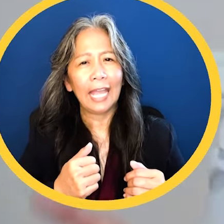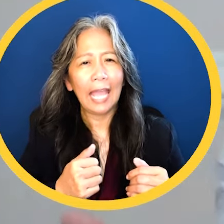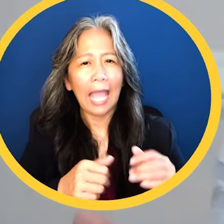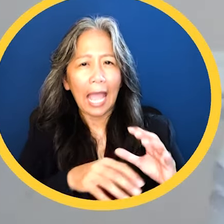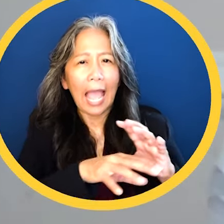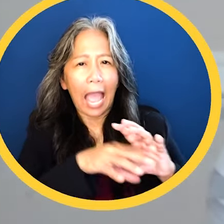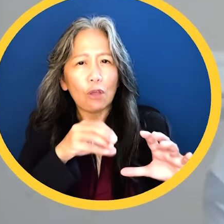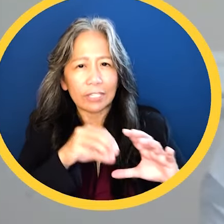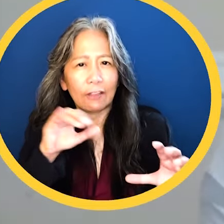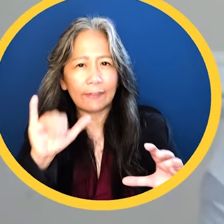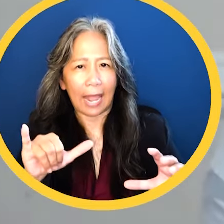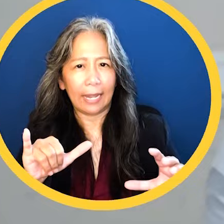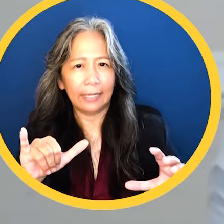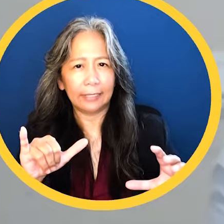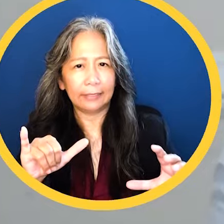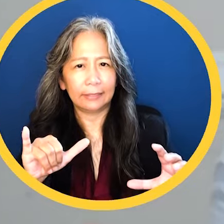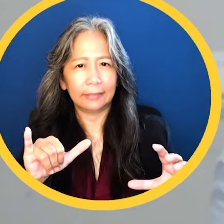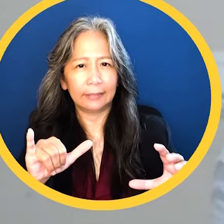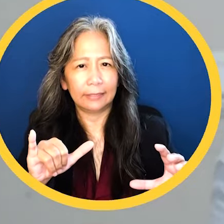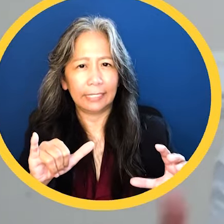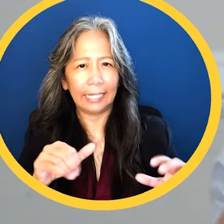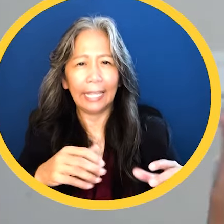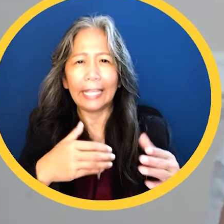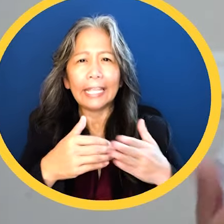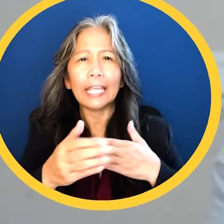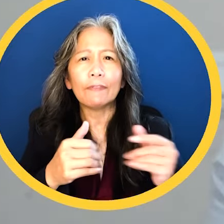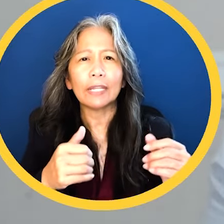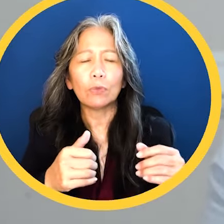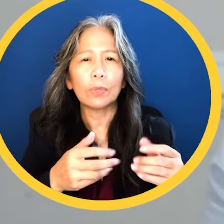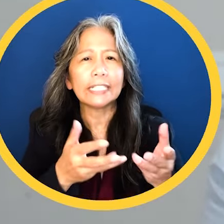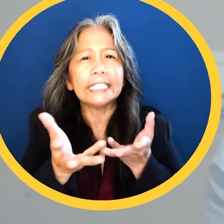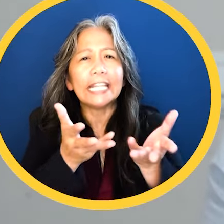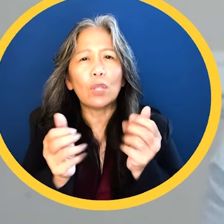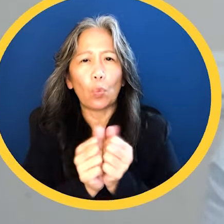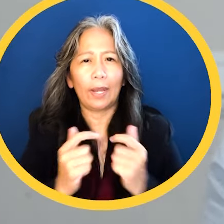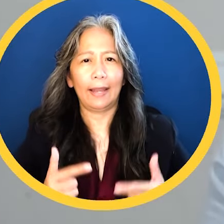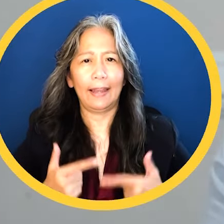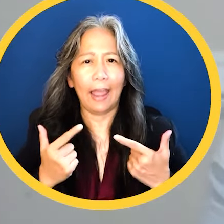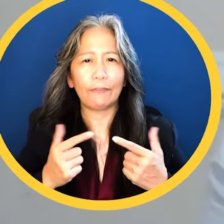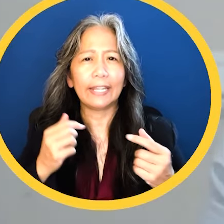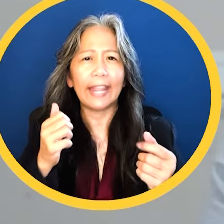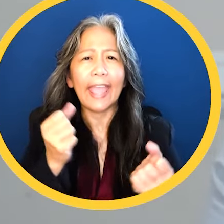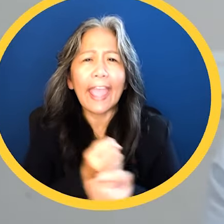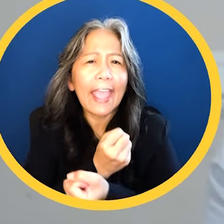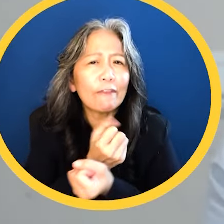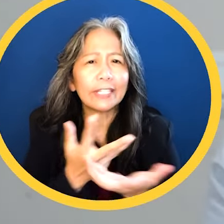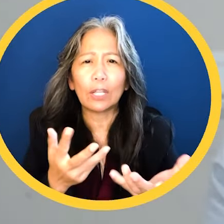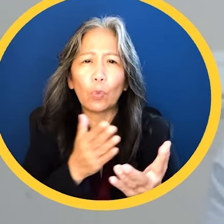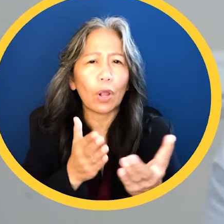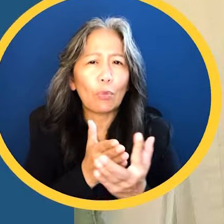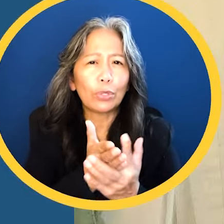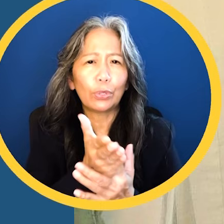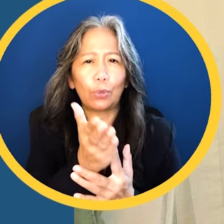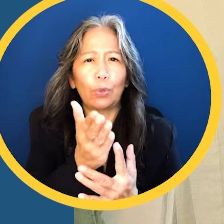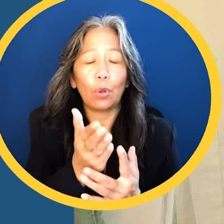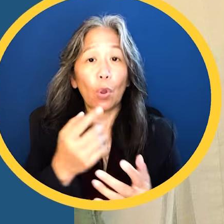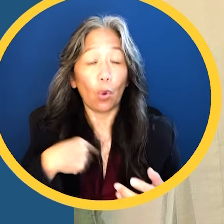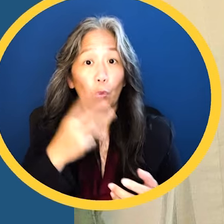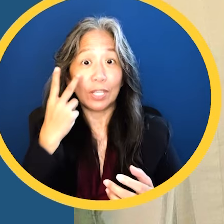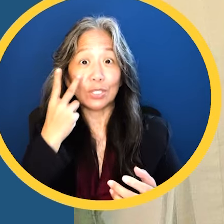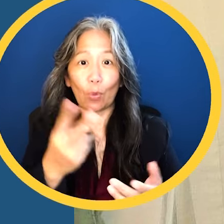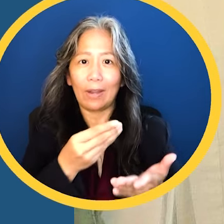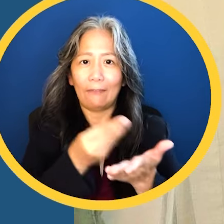outside of that, you know, with even just dealing with life, with everything that we went through, you know, we saw